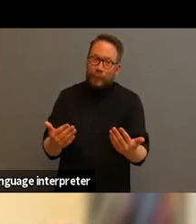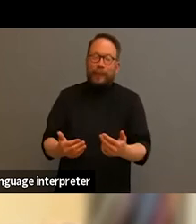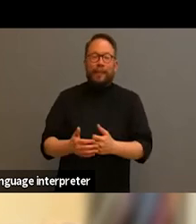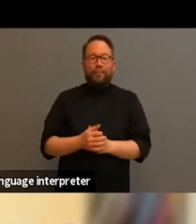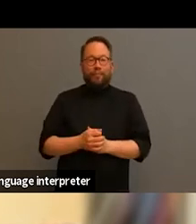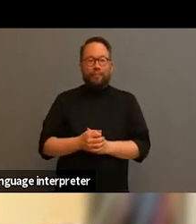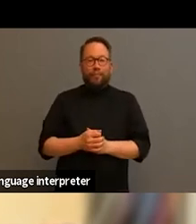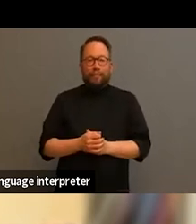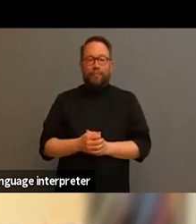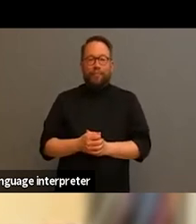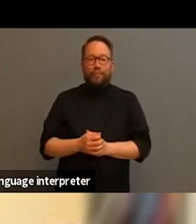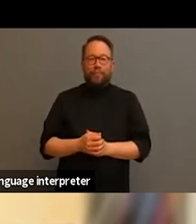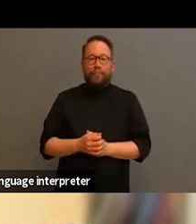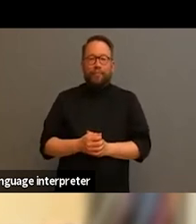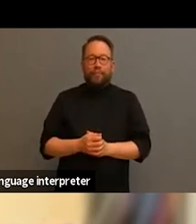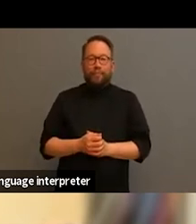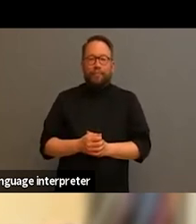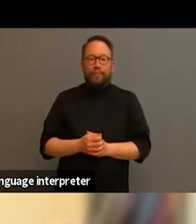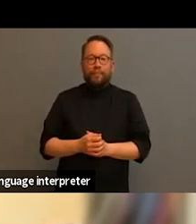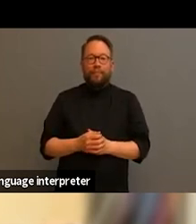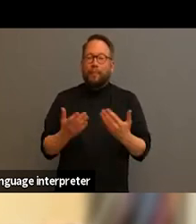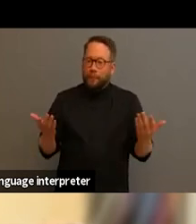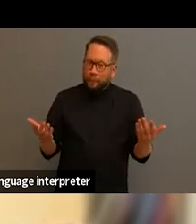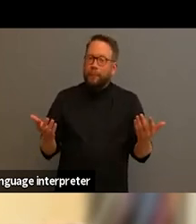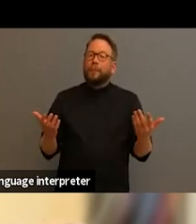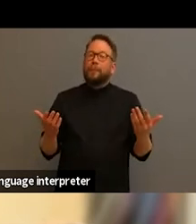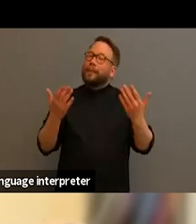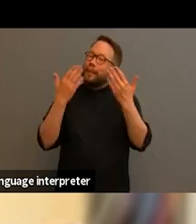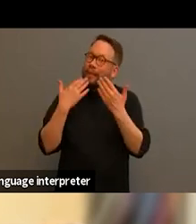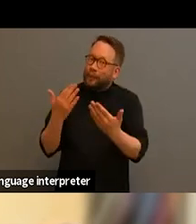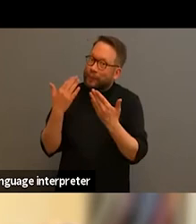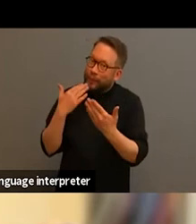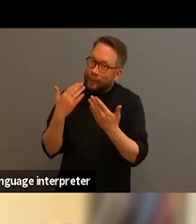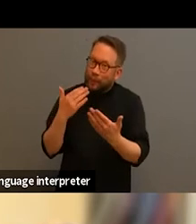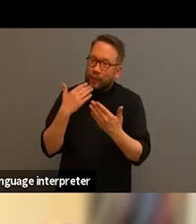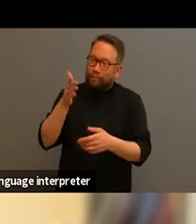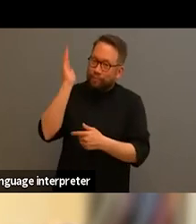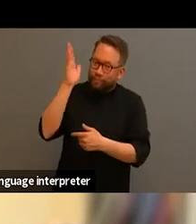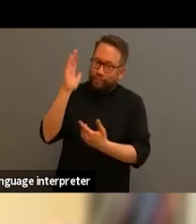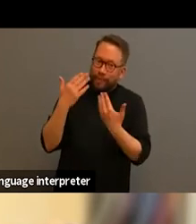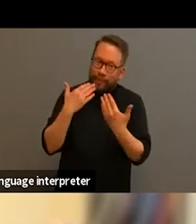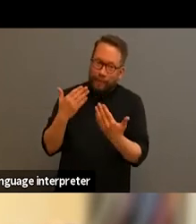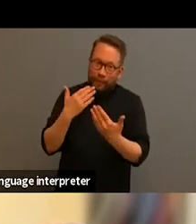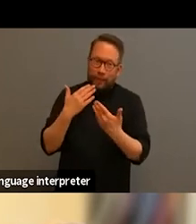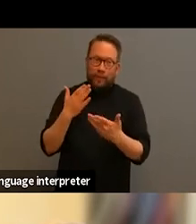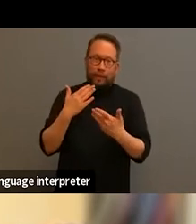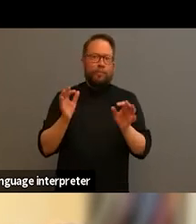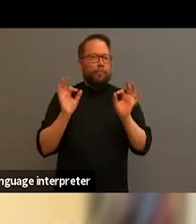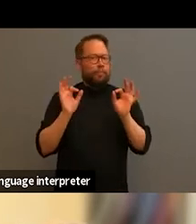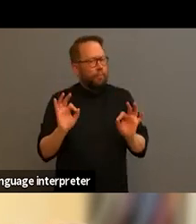Thank you so much, Tina and Umisad, again for this presentation. Very, very nicely showing